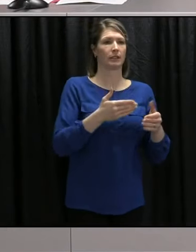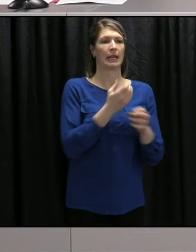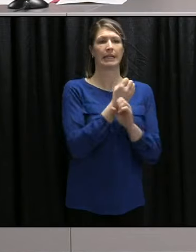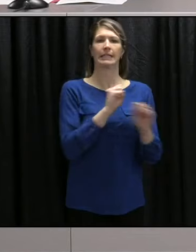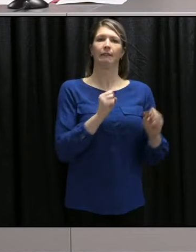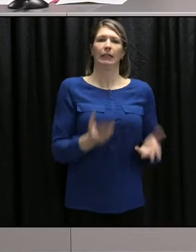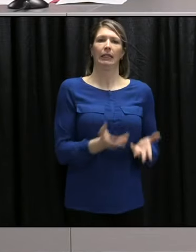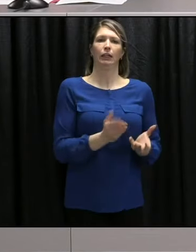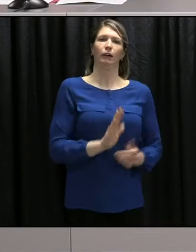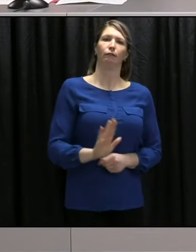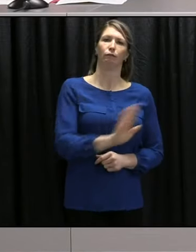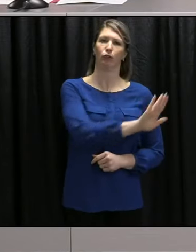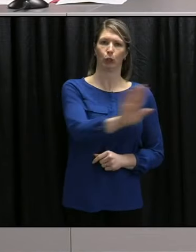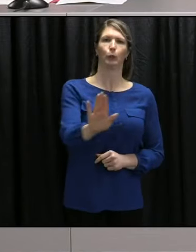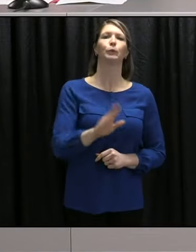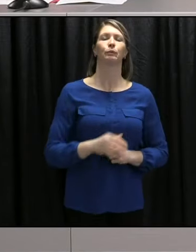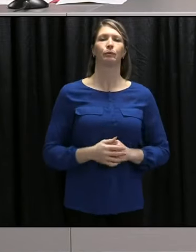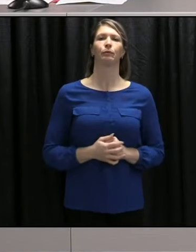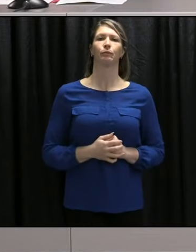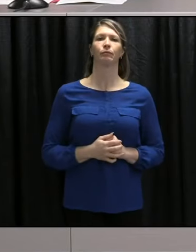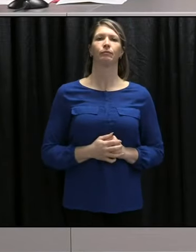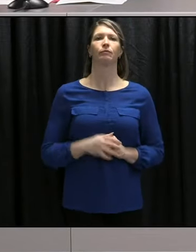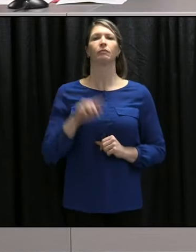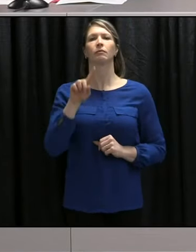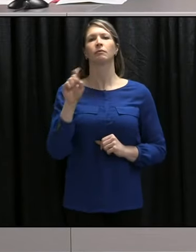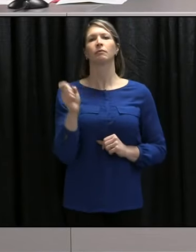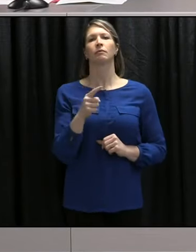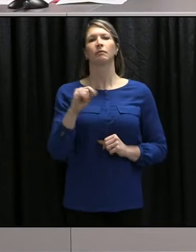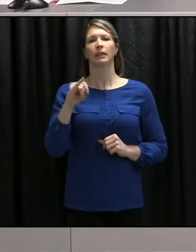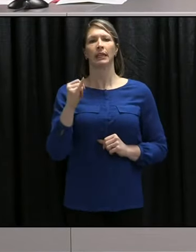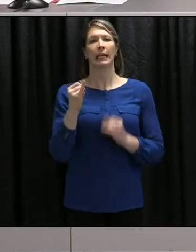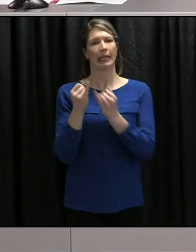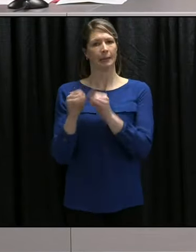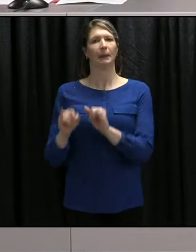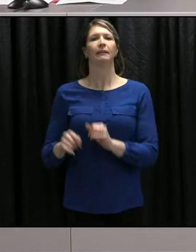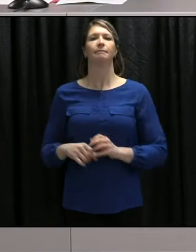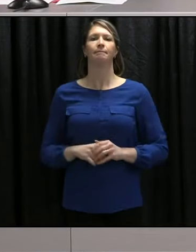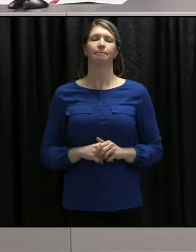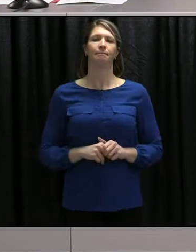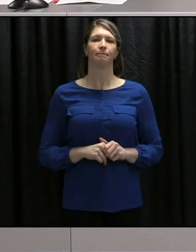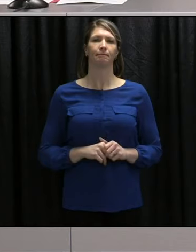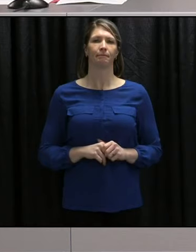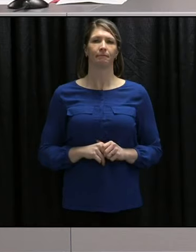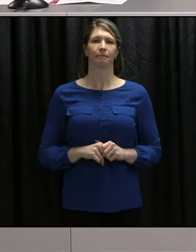Our next question is from Drew Brown of The Independent. Please go ahead.